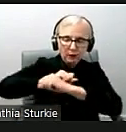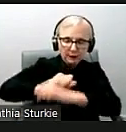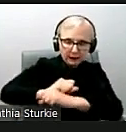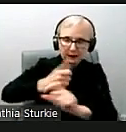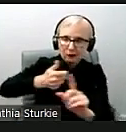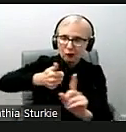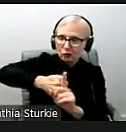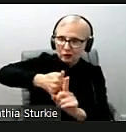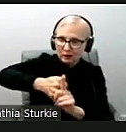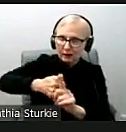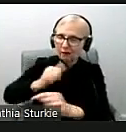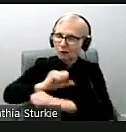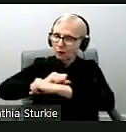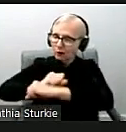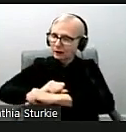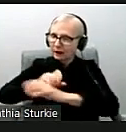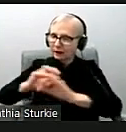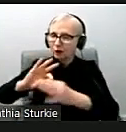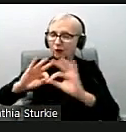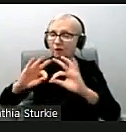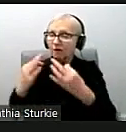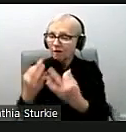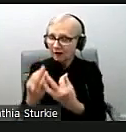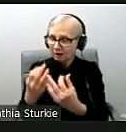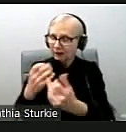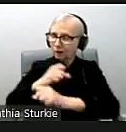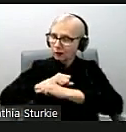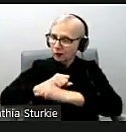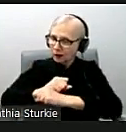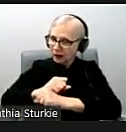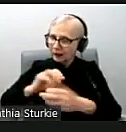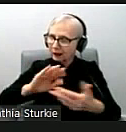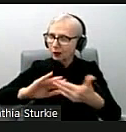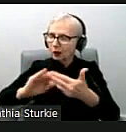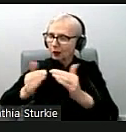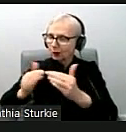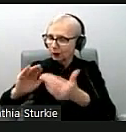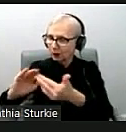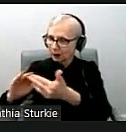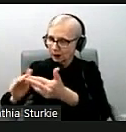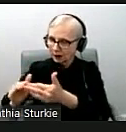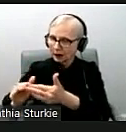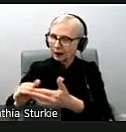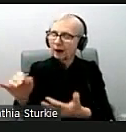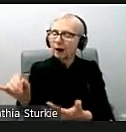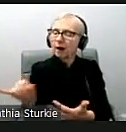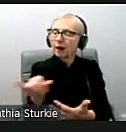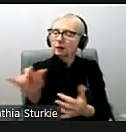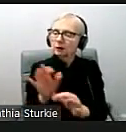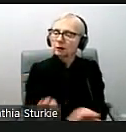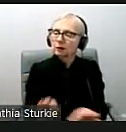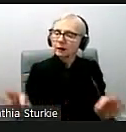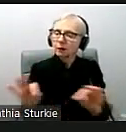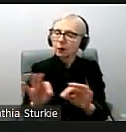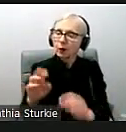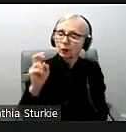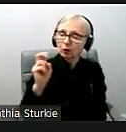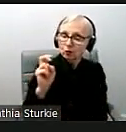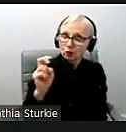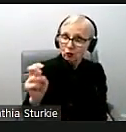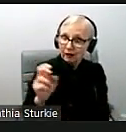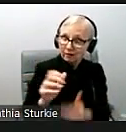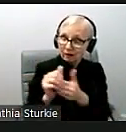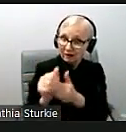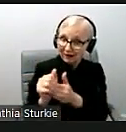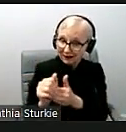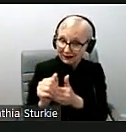protect their community. And there are lots of important ways to do that. There's also, I think, important travel guidance that CDC has